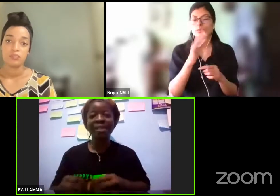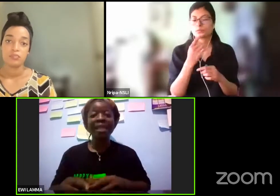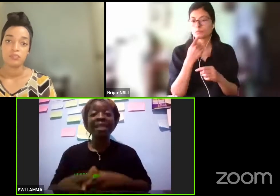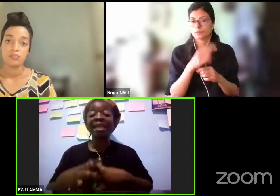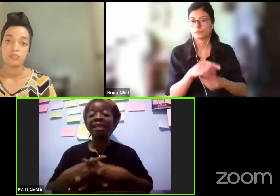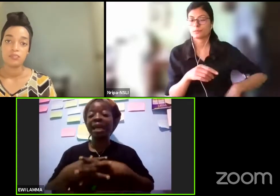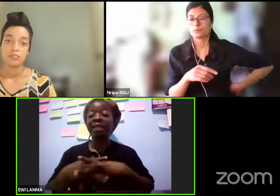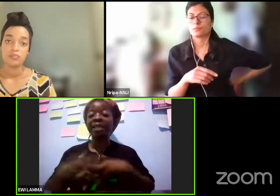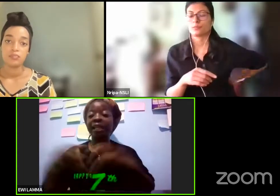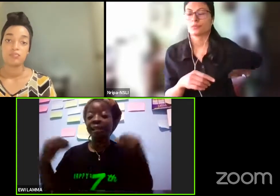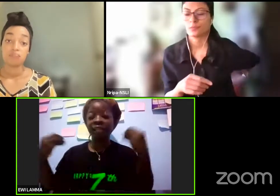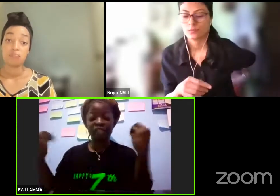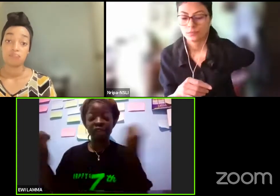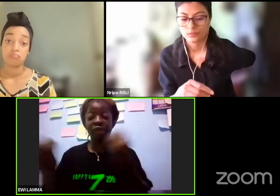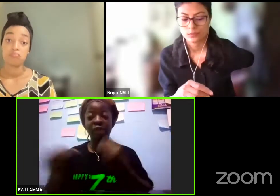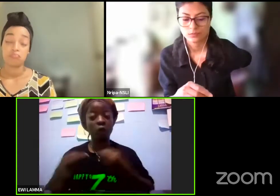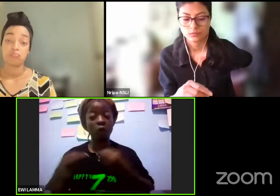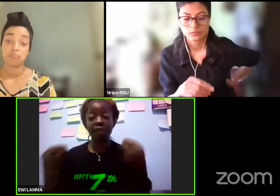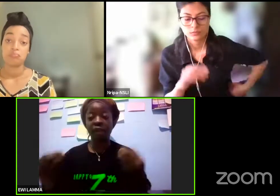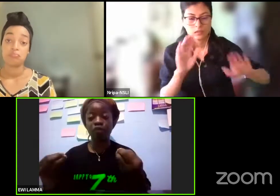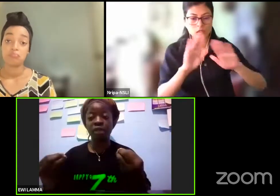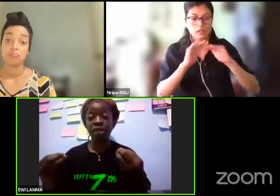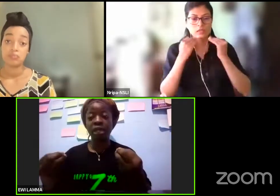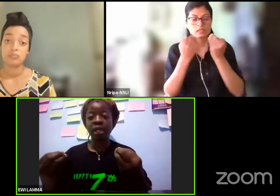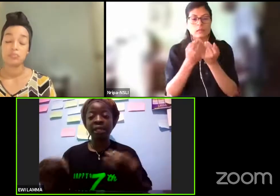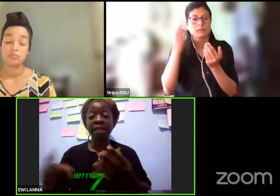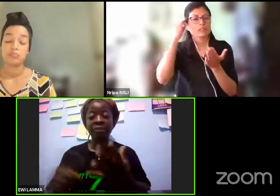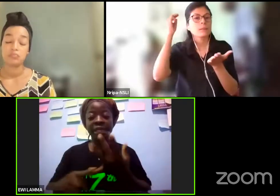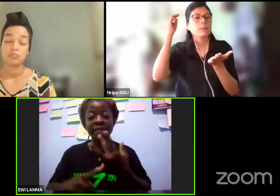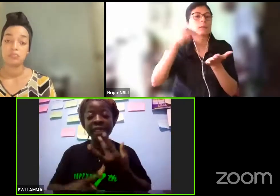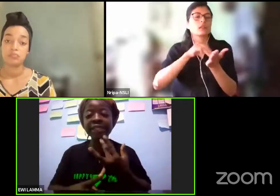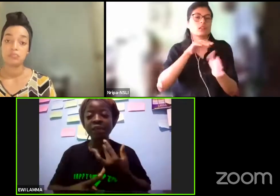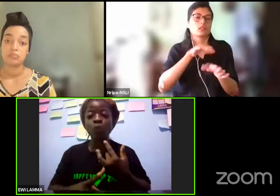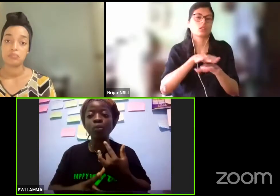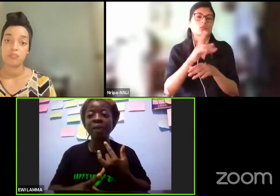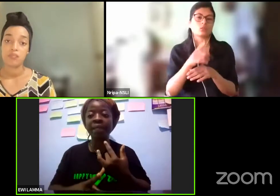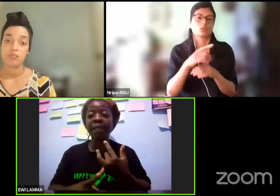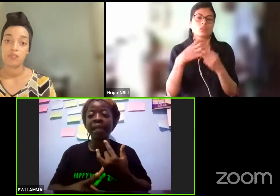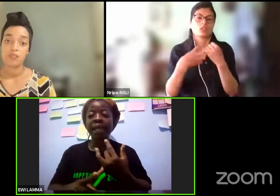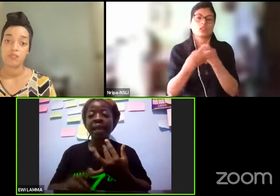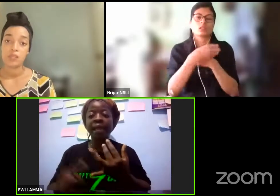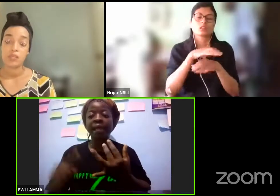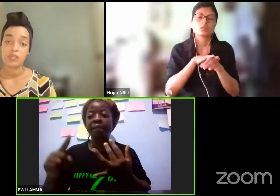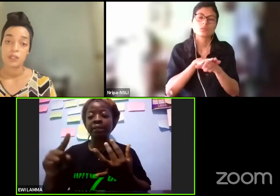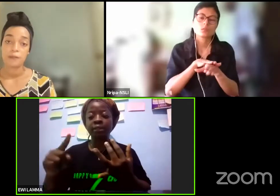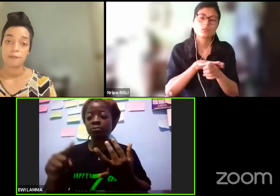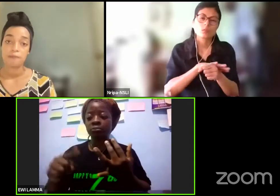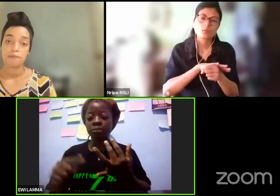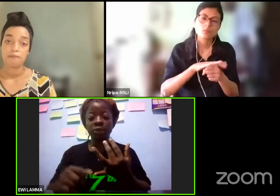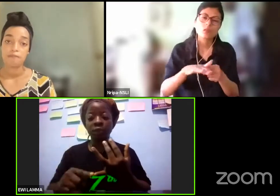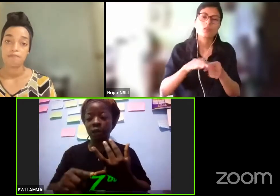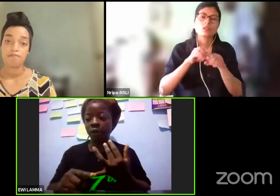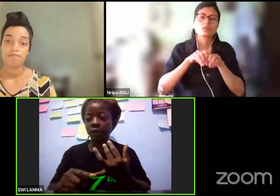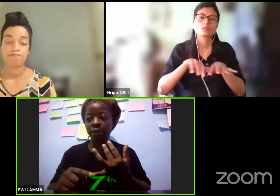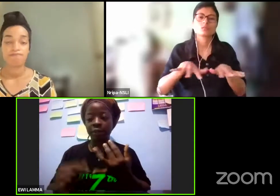norms that generally all over the country that relegates the woman and